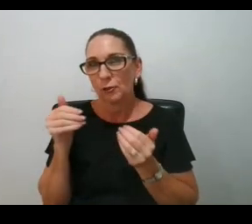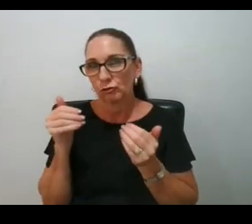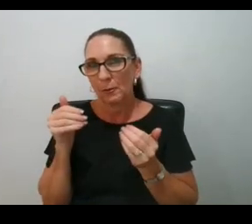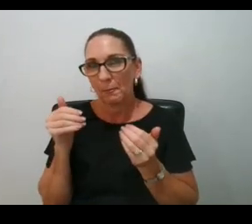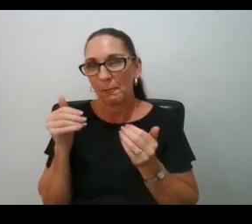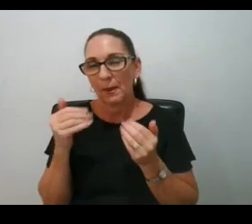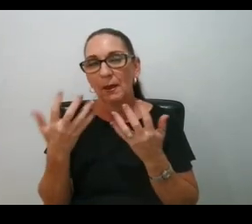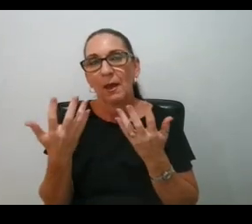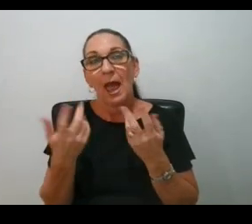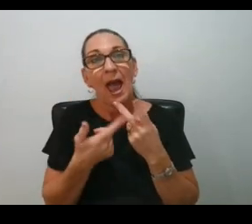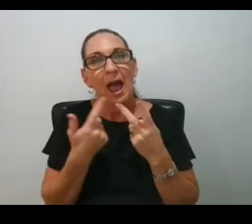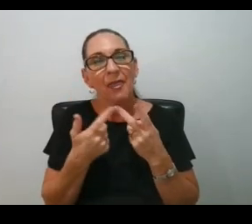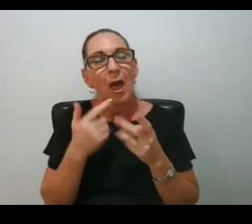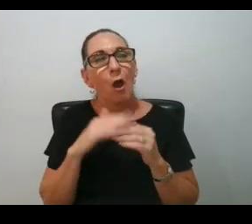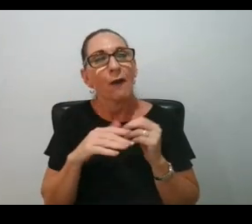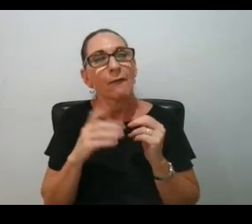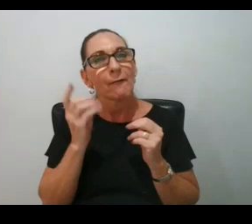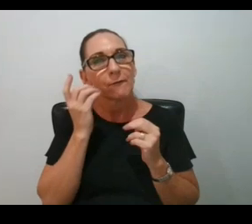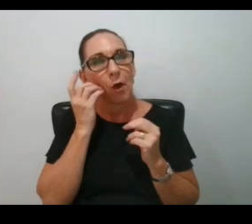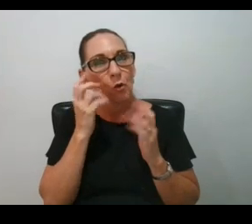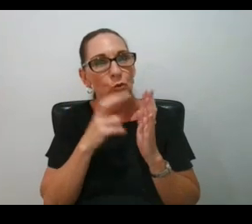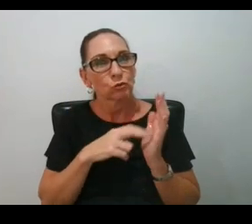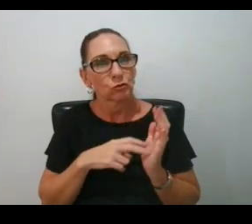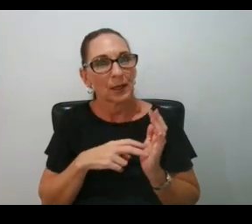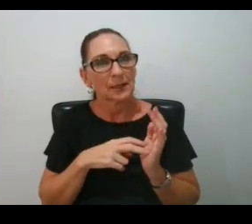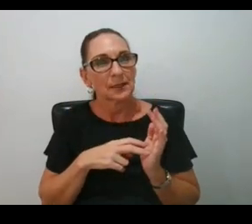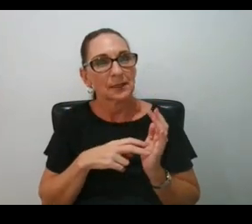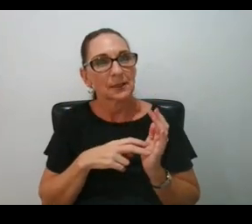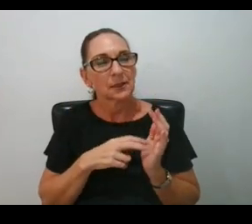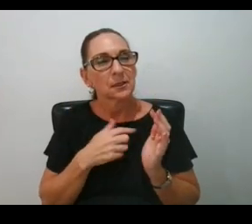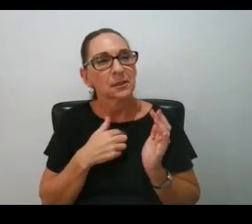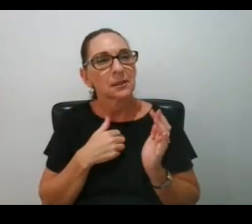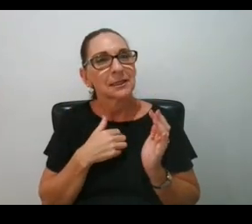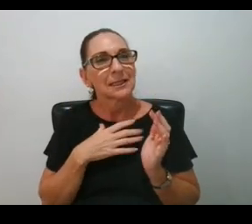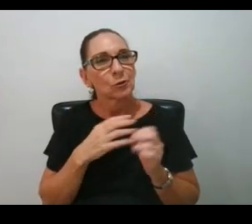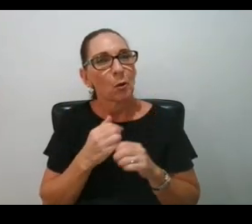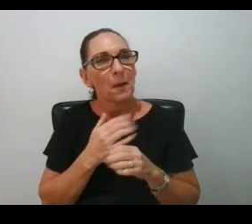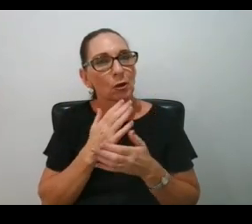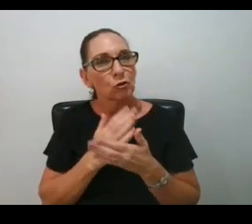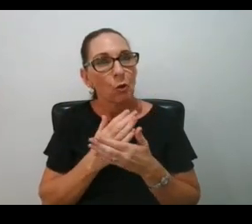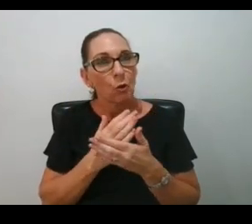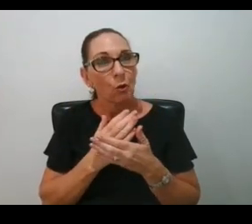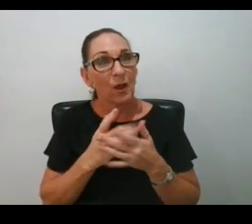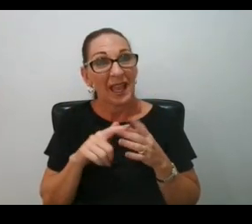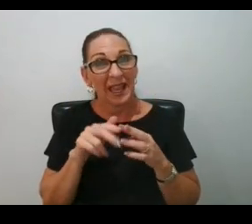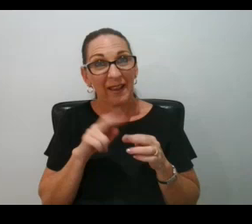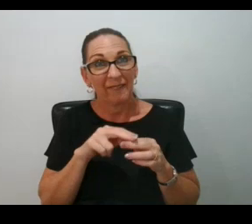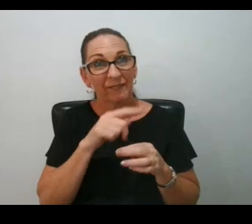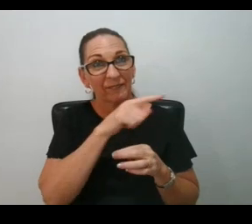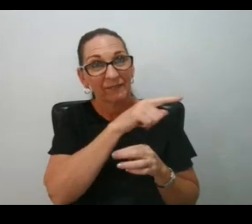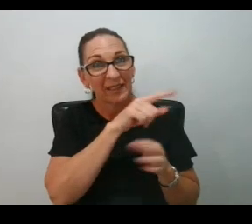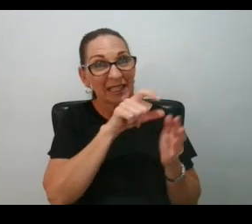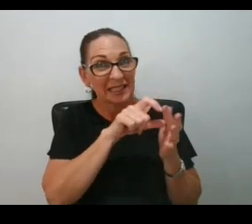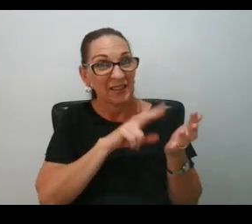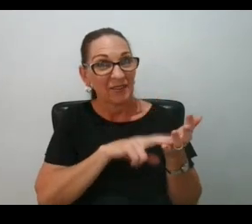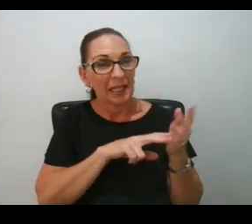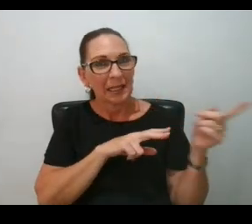about the mobile phone contracts is I would be making sure if there's DV, he doesn't have access to that